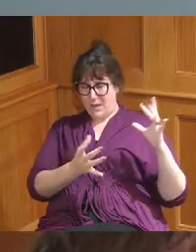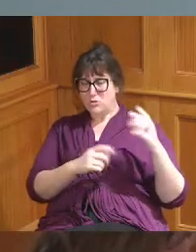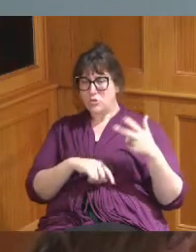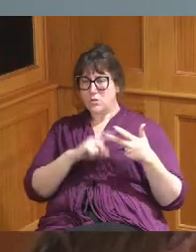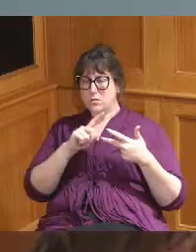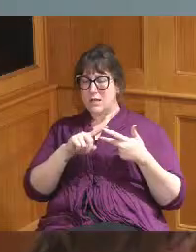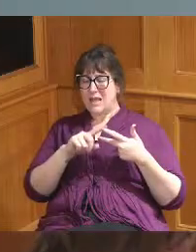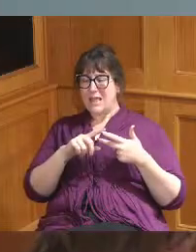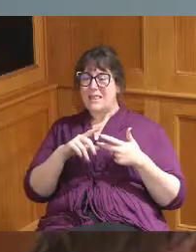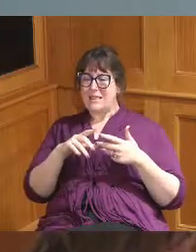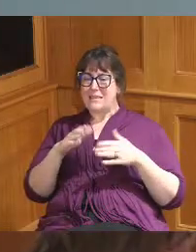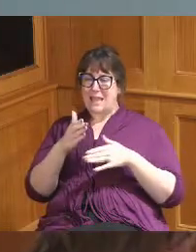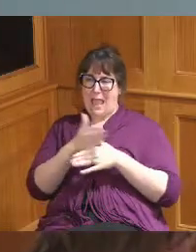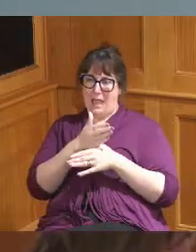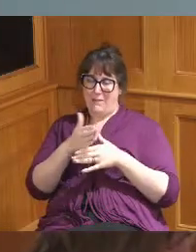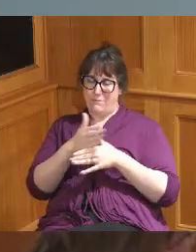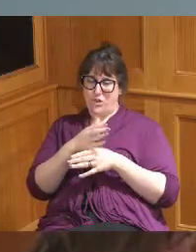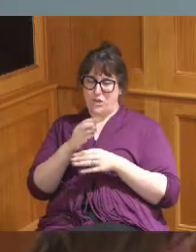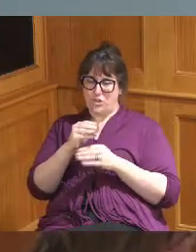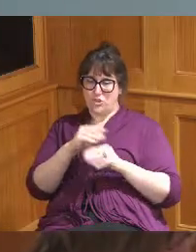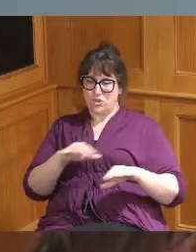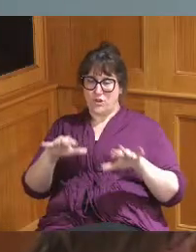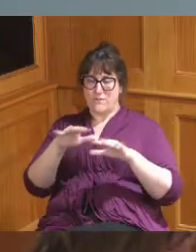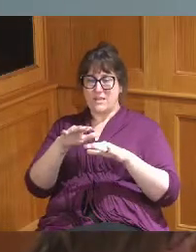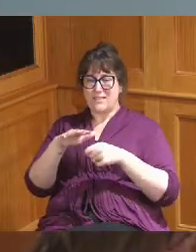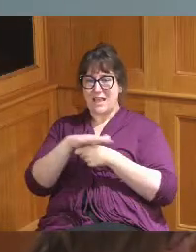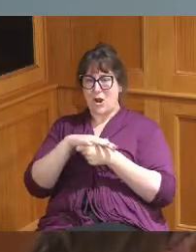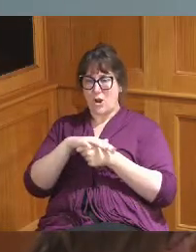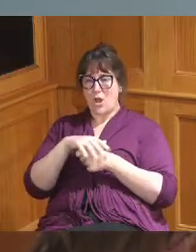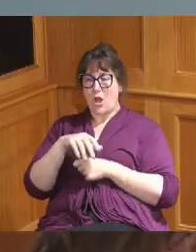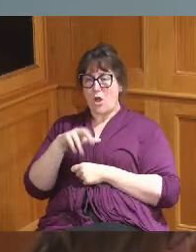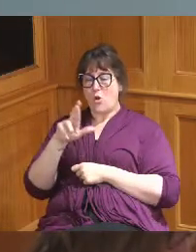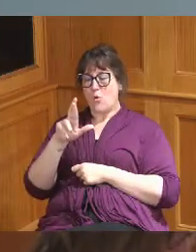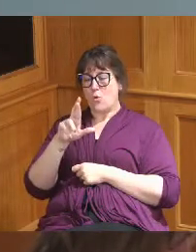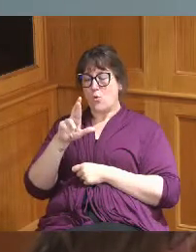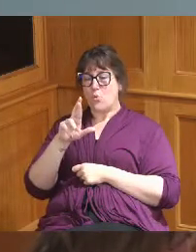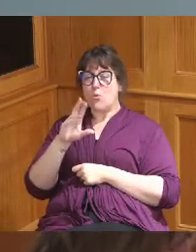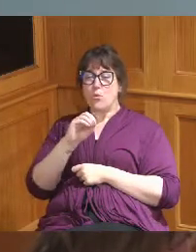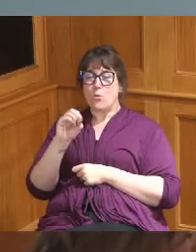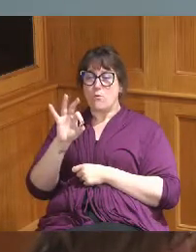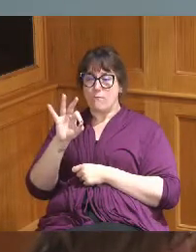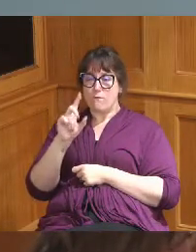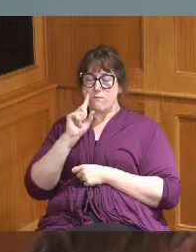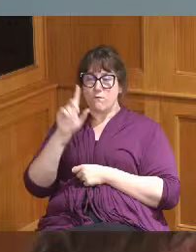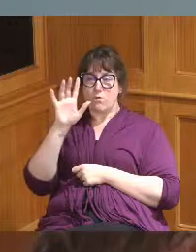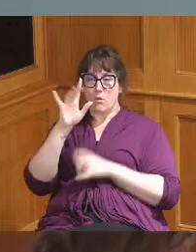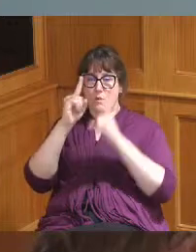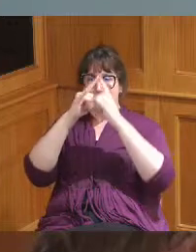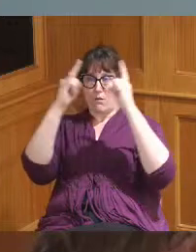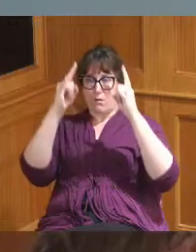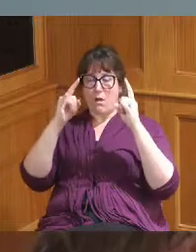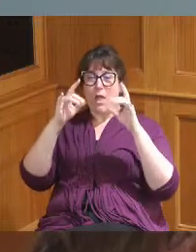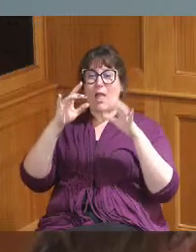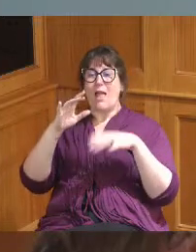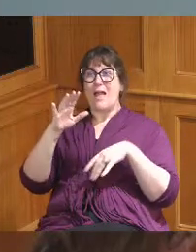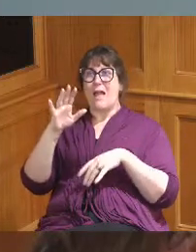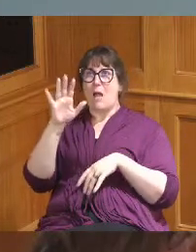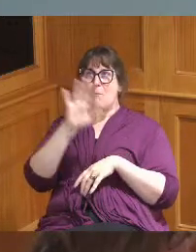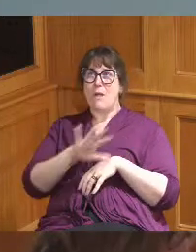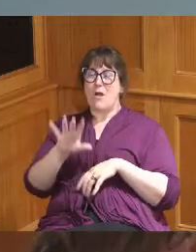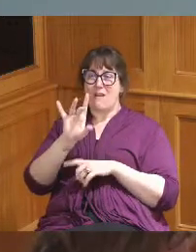the average surface area on a roof in a residential property would generate about 8